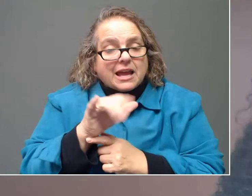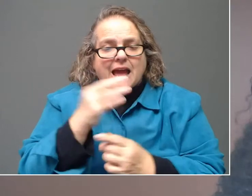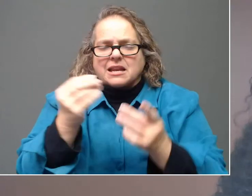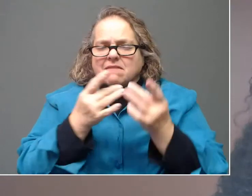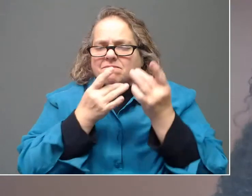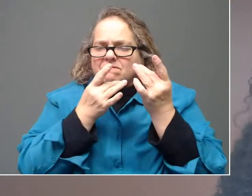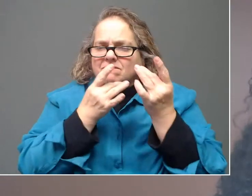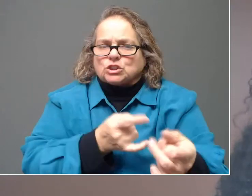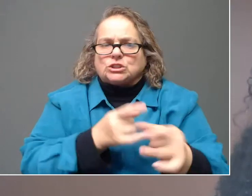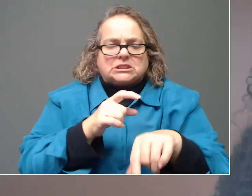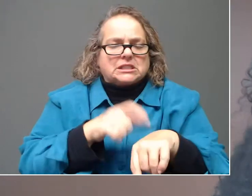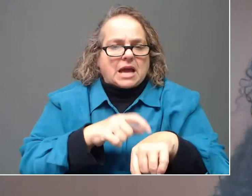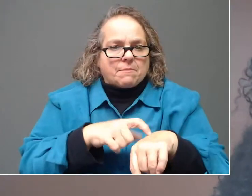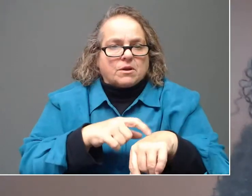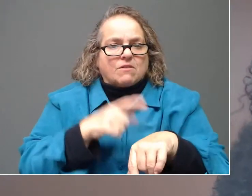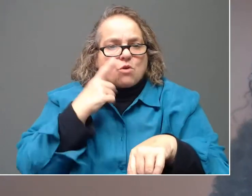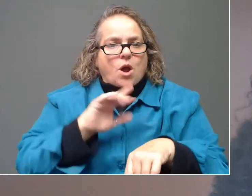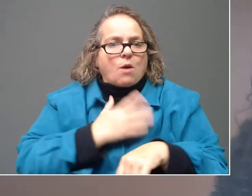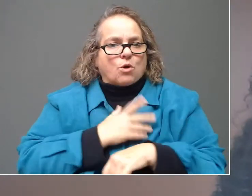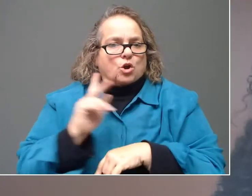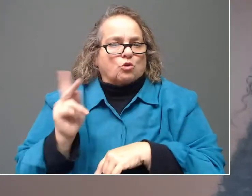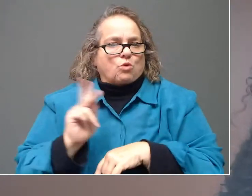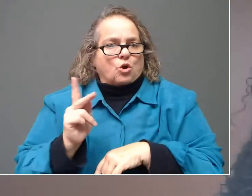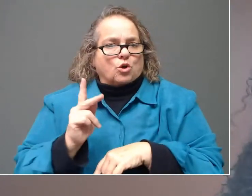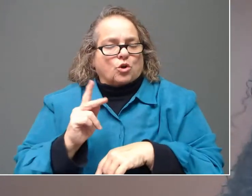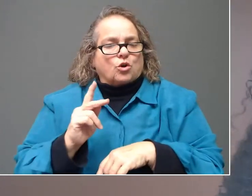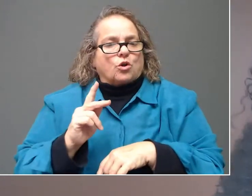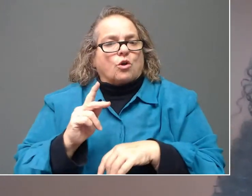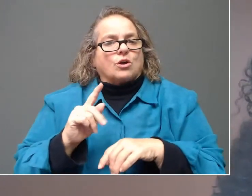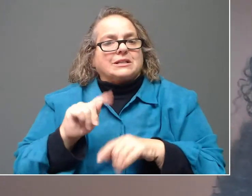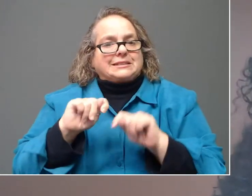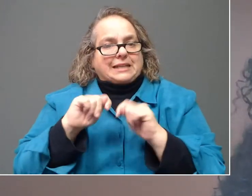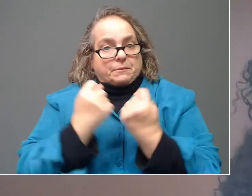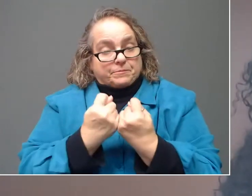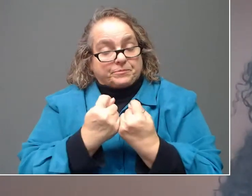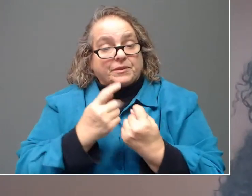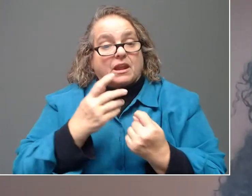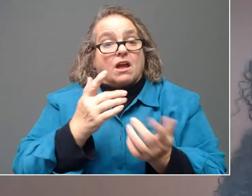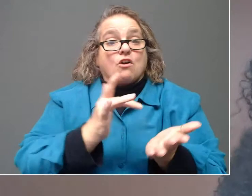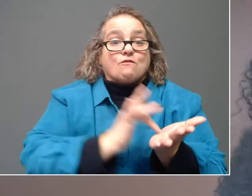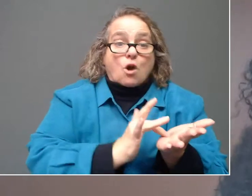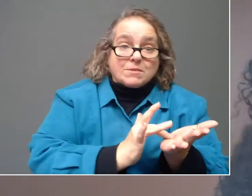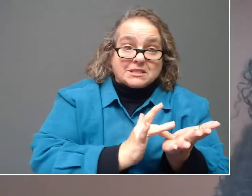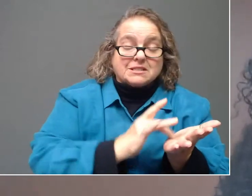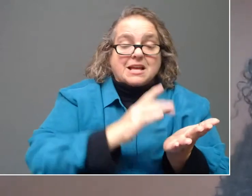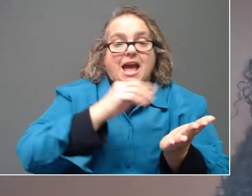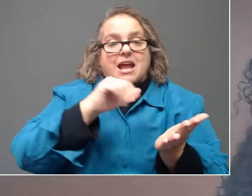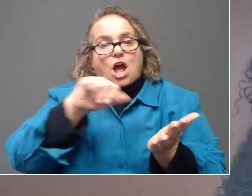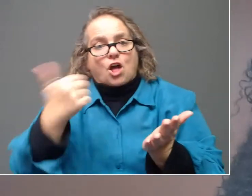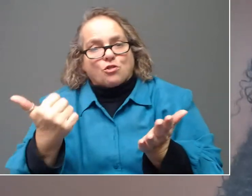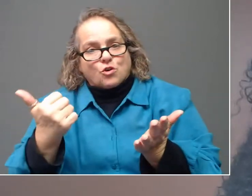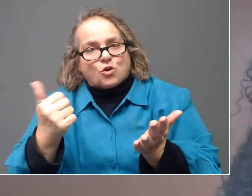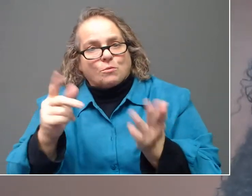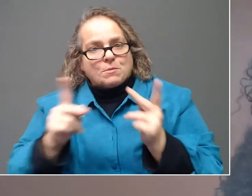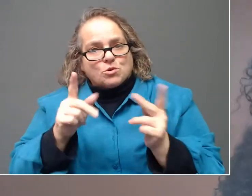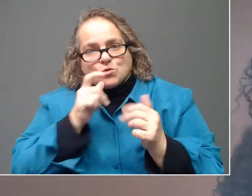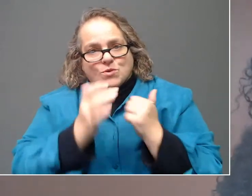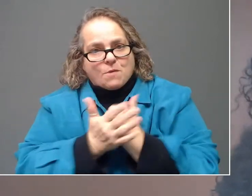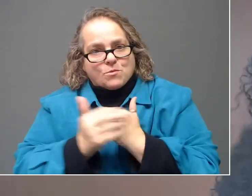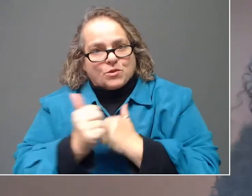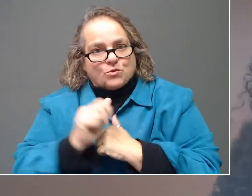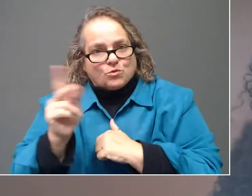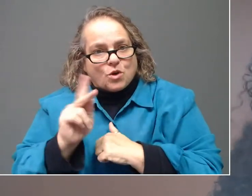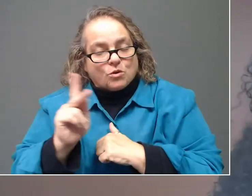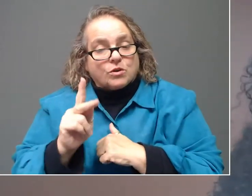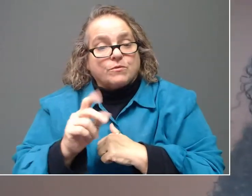Kroger healthcare team. And that team will consist of both pharmacists and TLC nurses. So super excited about what we're able to offer,